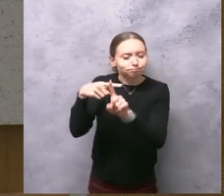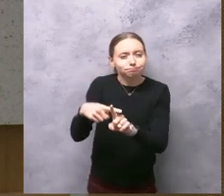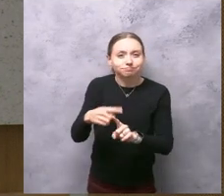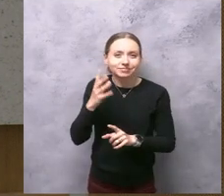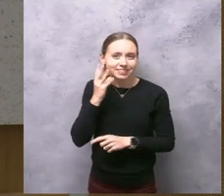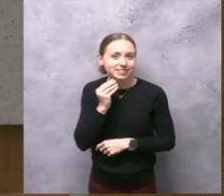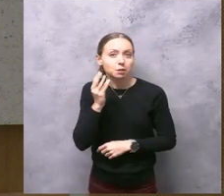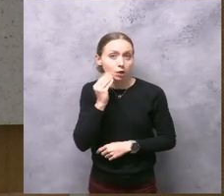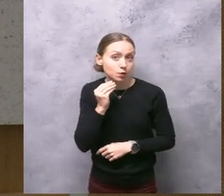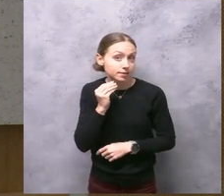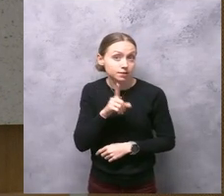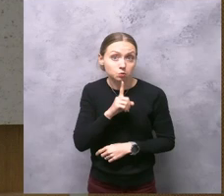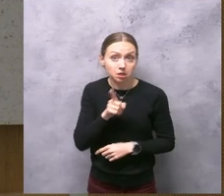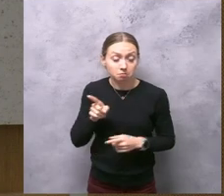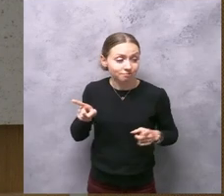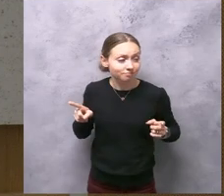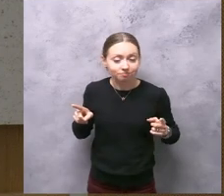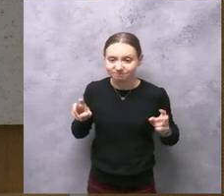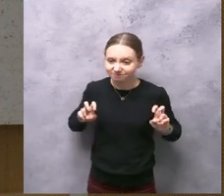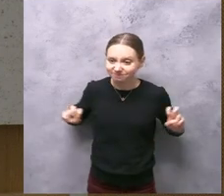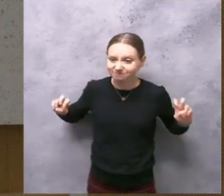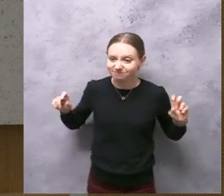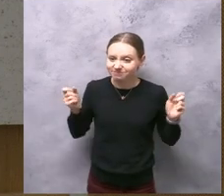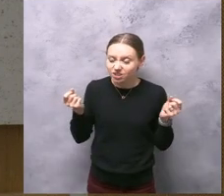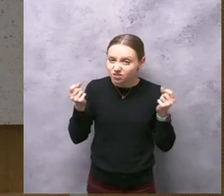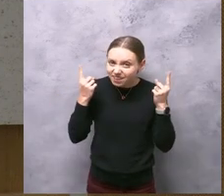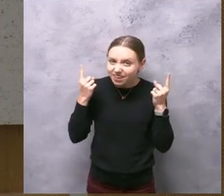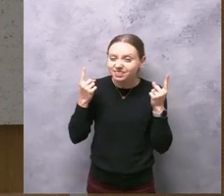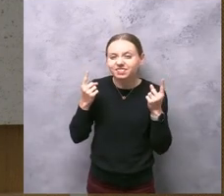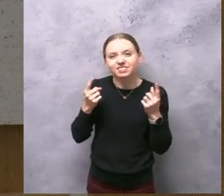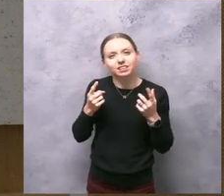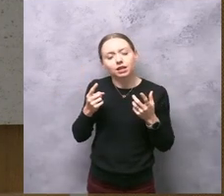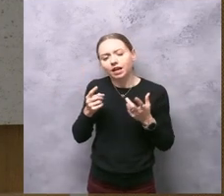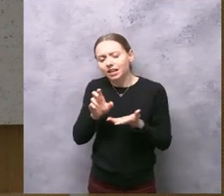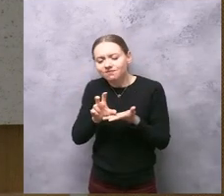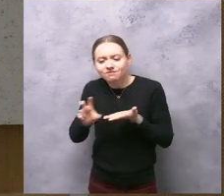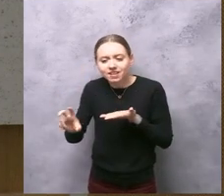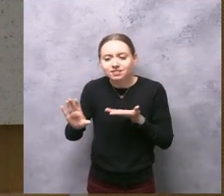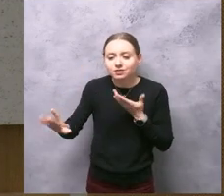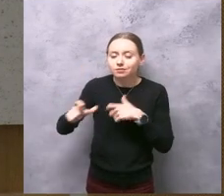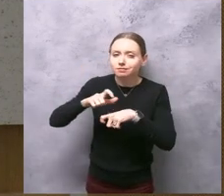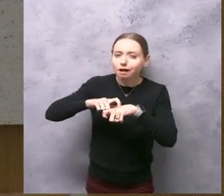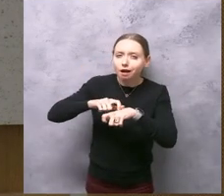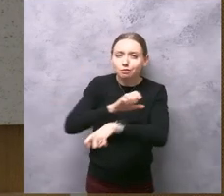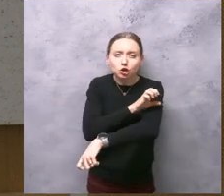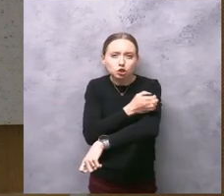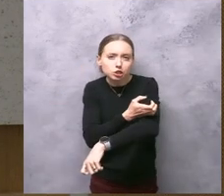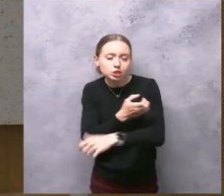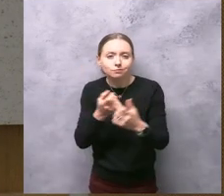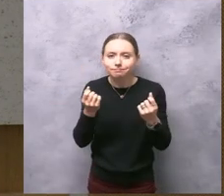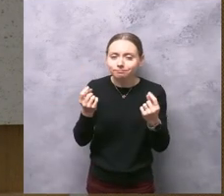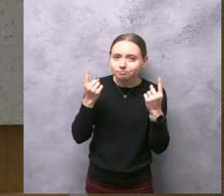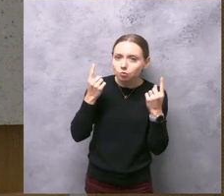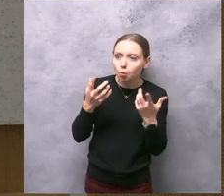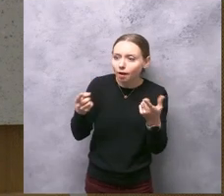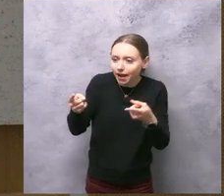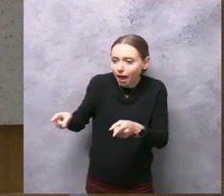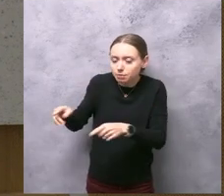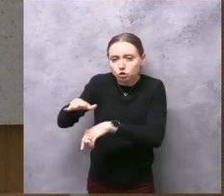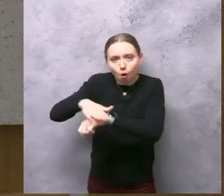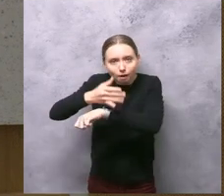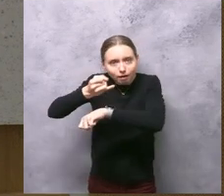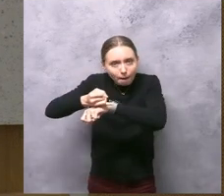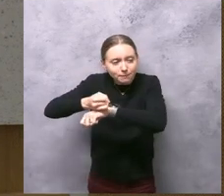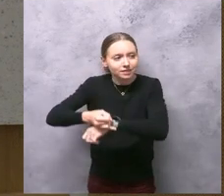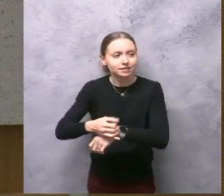really understanding, getting those opportunities and investing that time and energy into understanding what happens on our campuses and building those positive